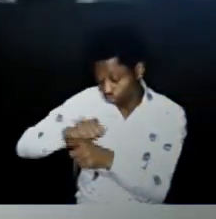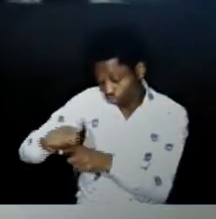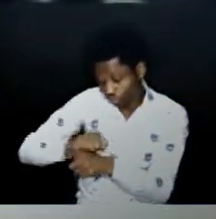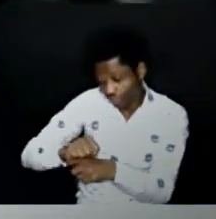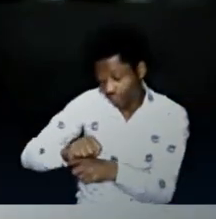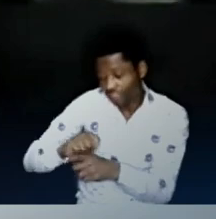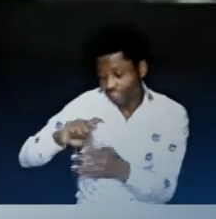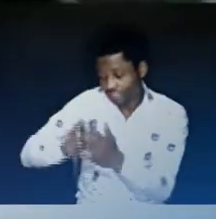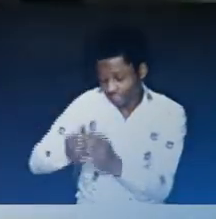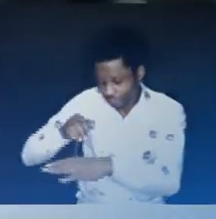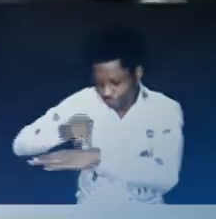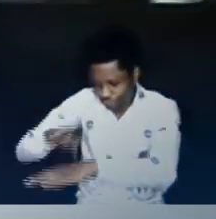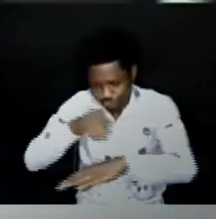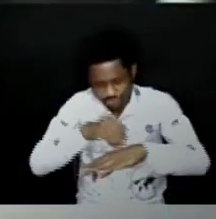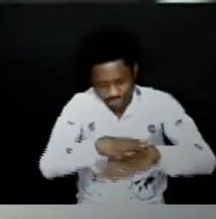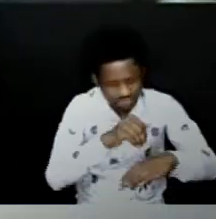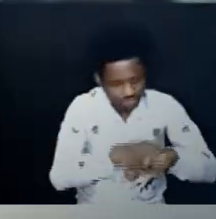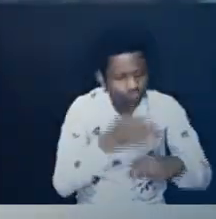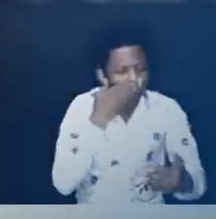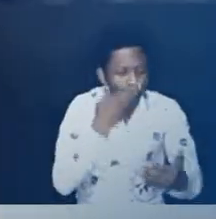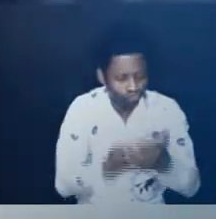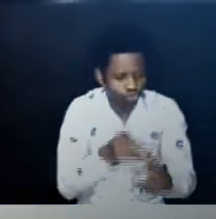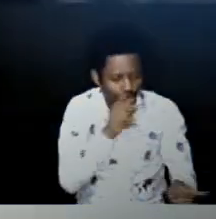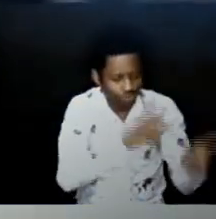Obadiah chapter 1.